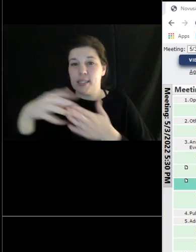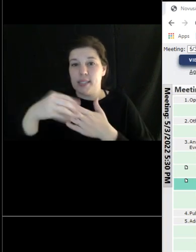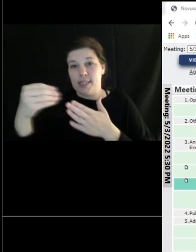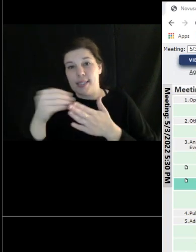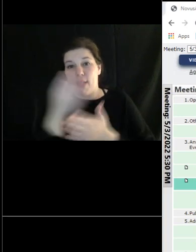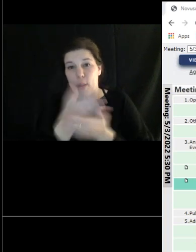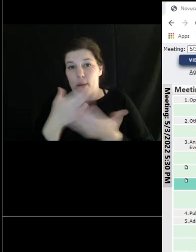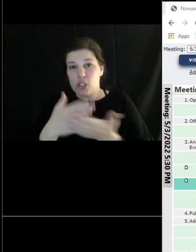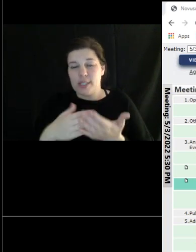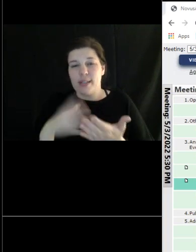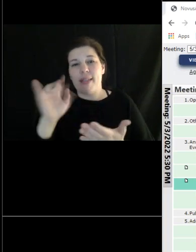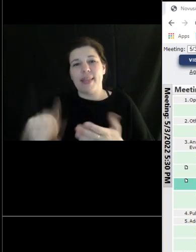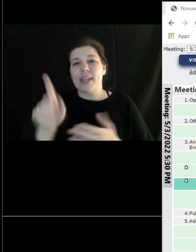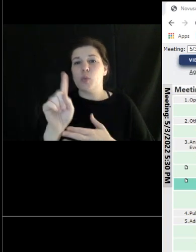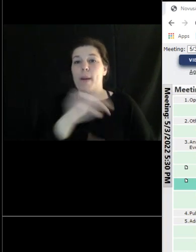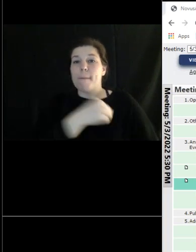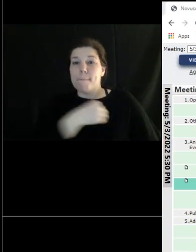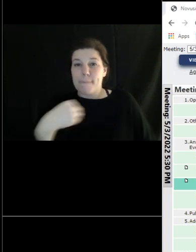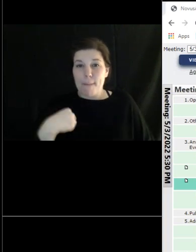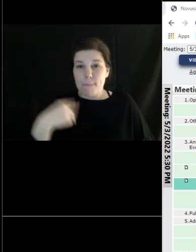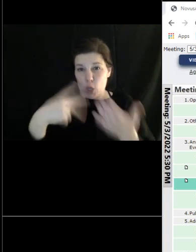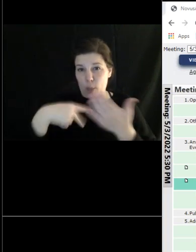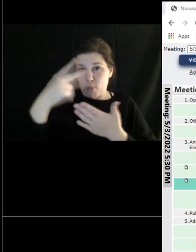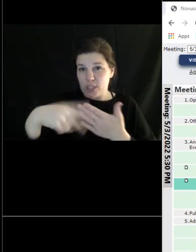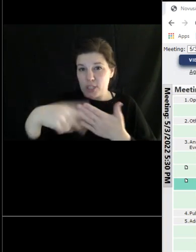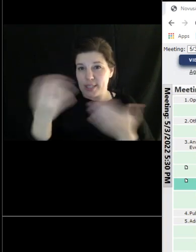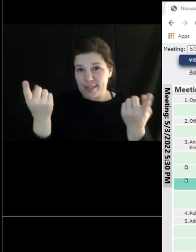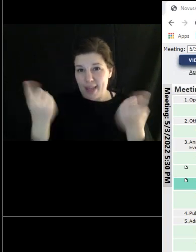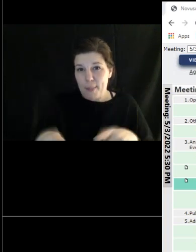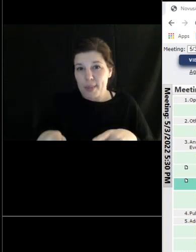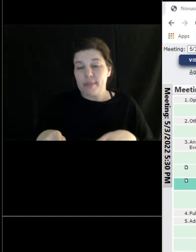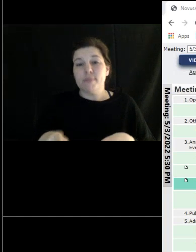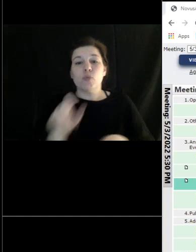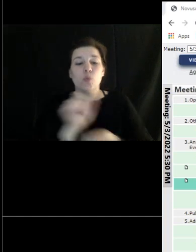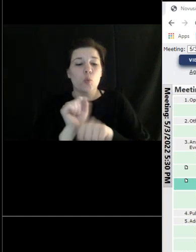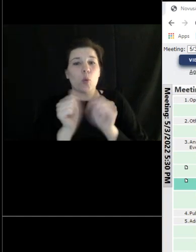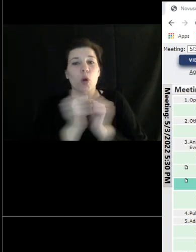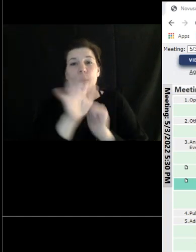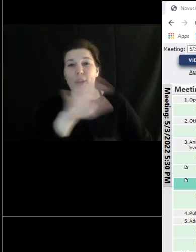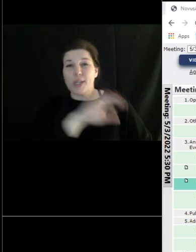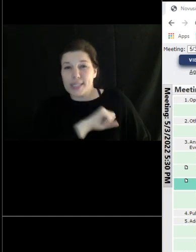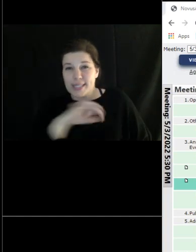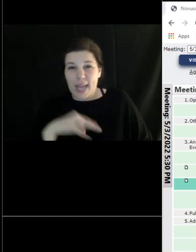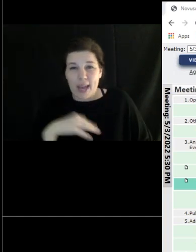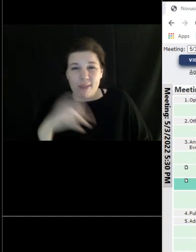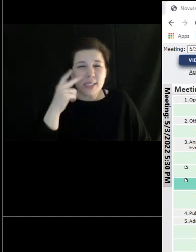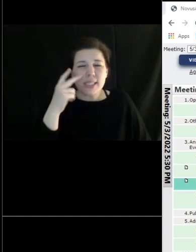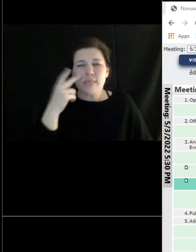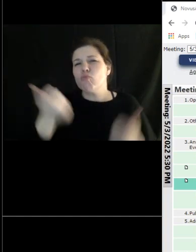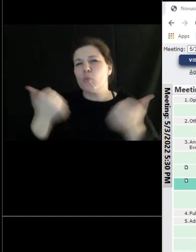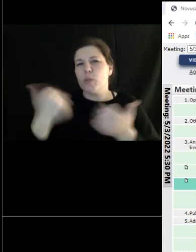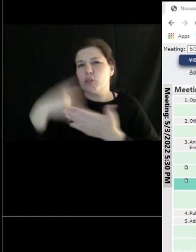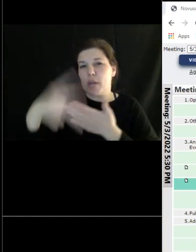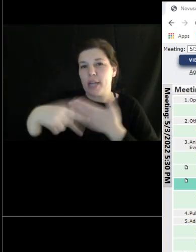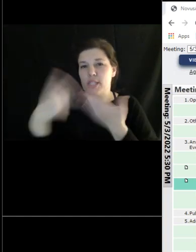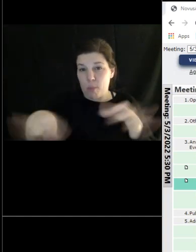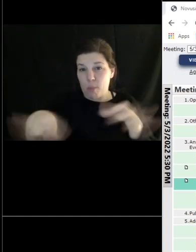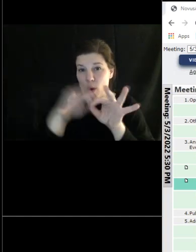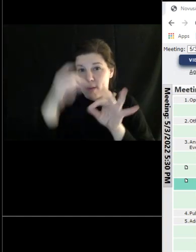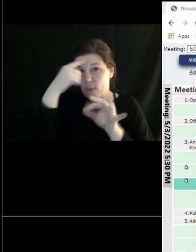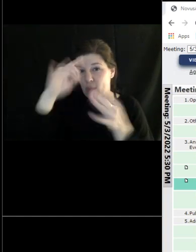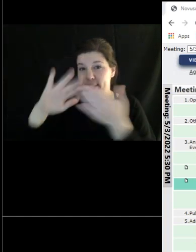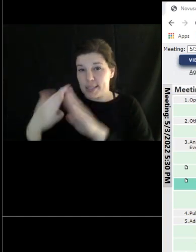appropriation requests, member projects. With that, we work with your staff to identify projects that we think are important to the city. And then we work with the